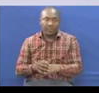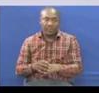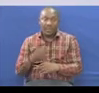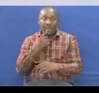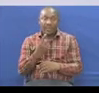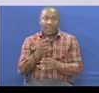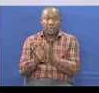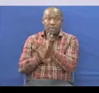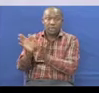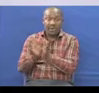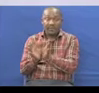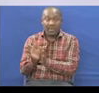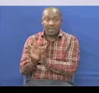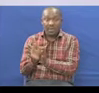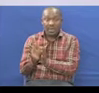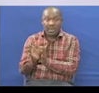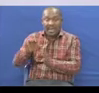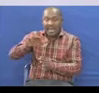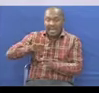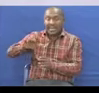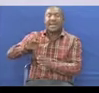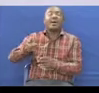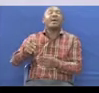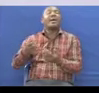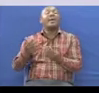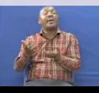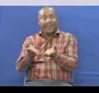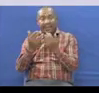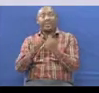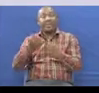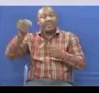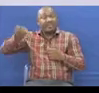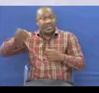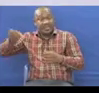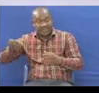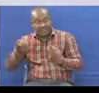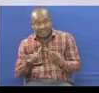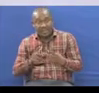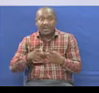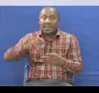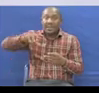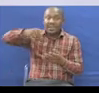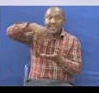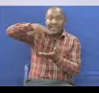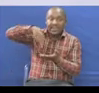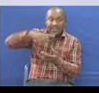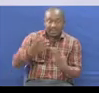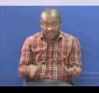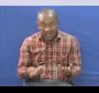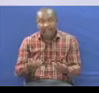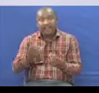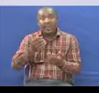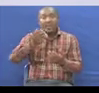can be a village, it can be a district, it can be a region, it can be a country. Then again, I